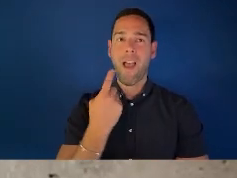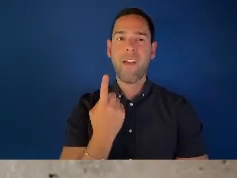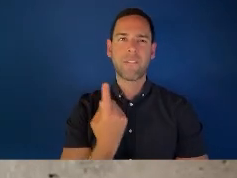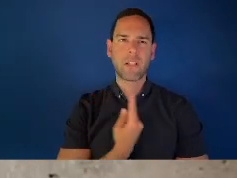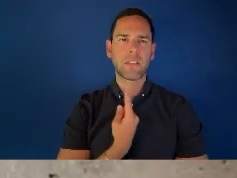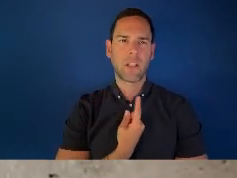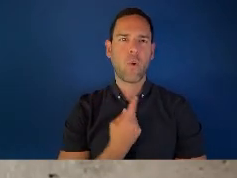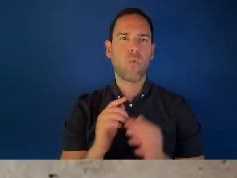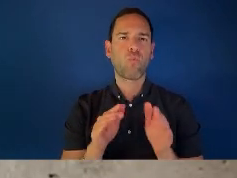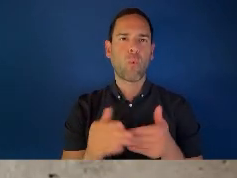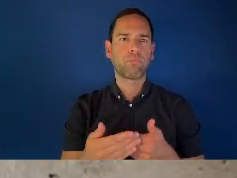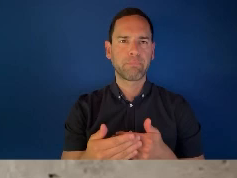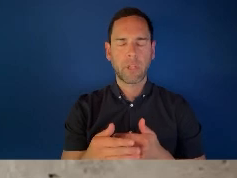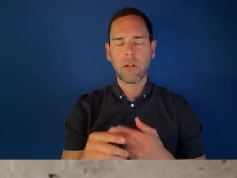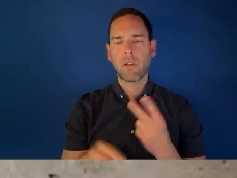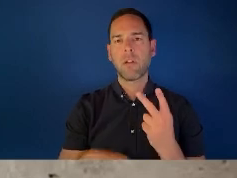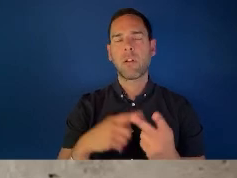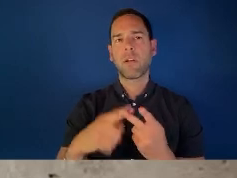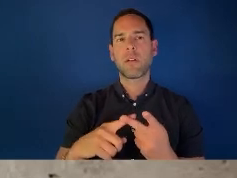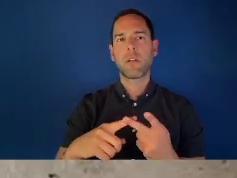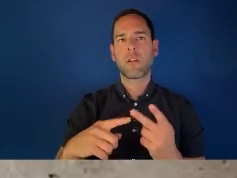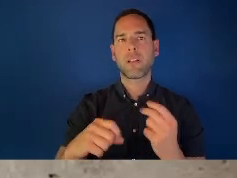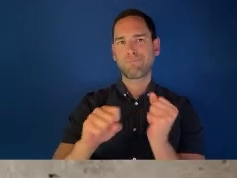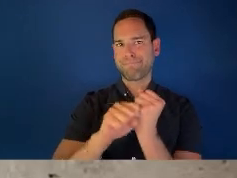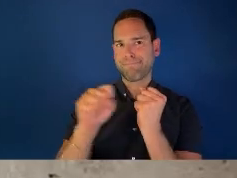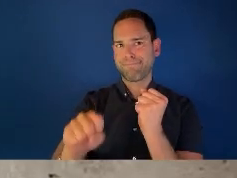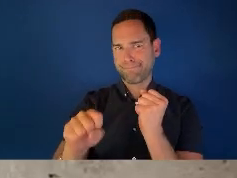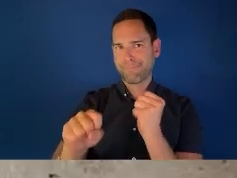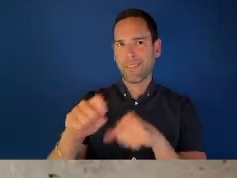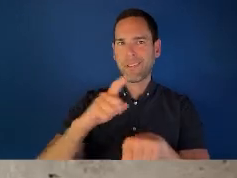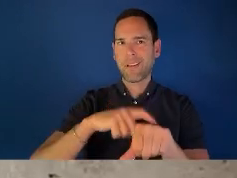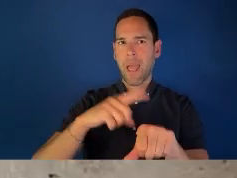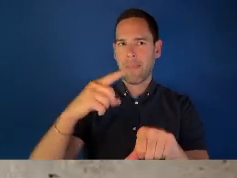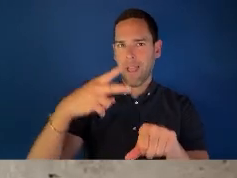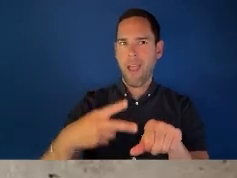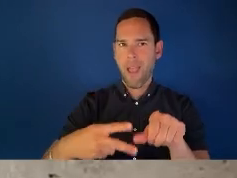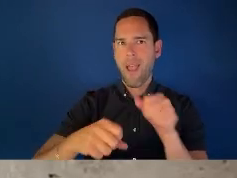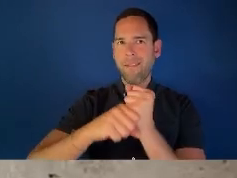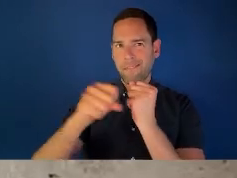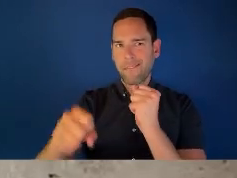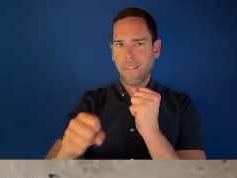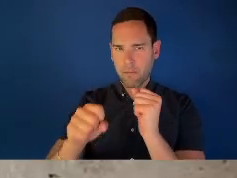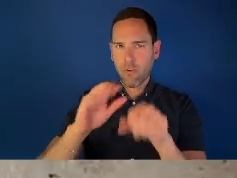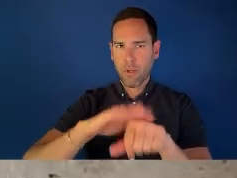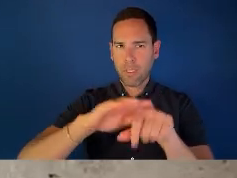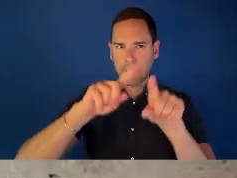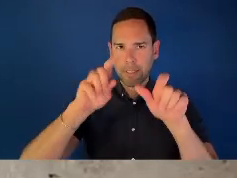then I am currently filling out the paperwork for my service dog in training.